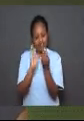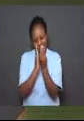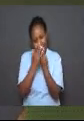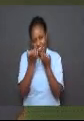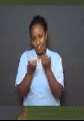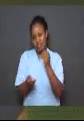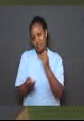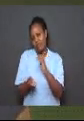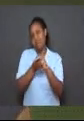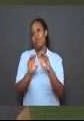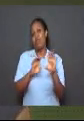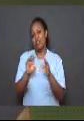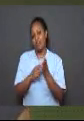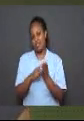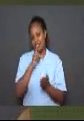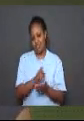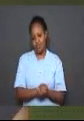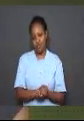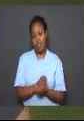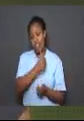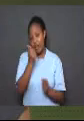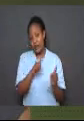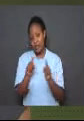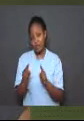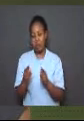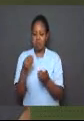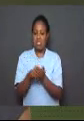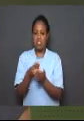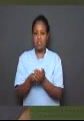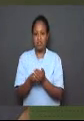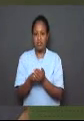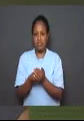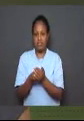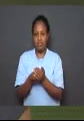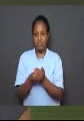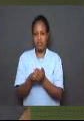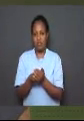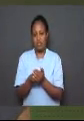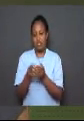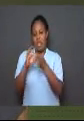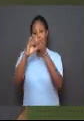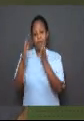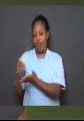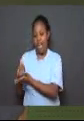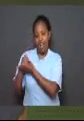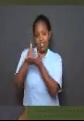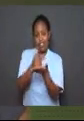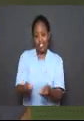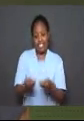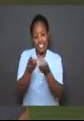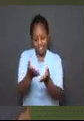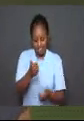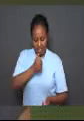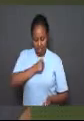example of embezzlement is someone who steals money donated for social aid and uses it